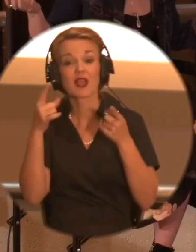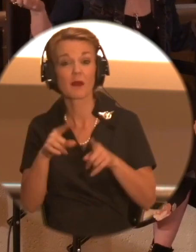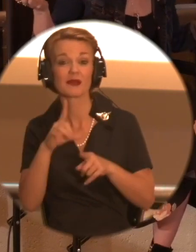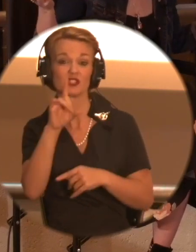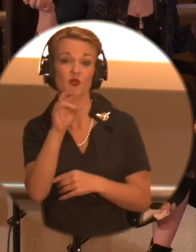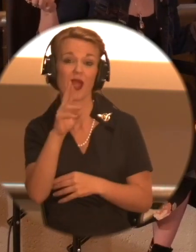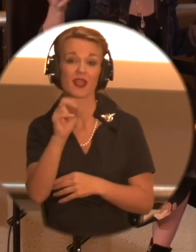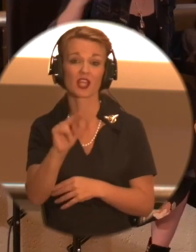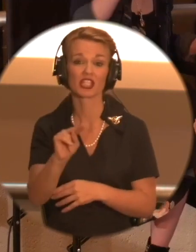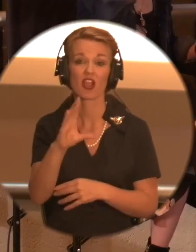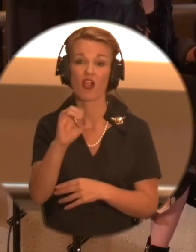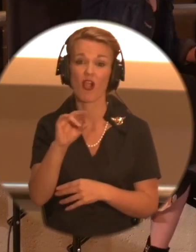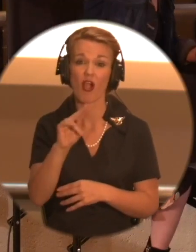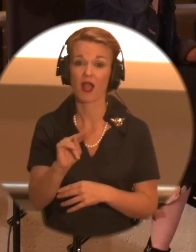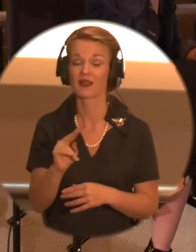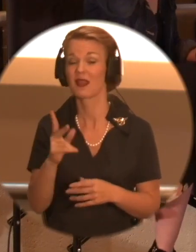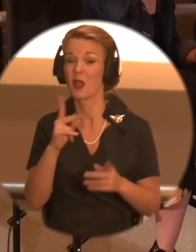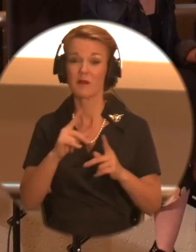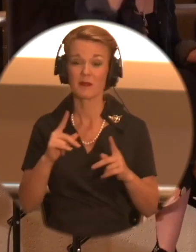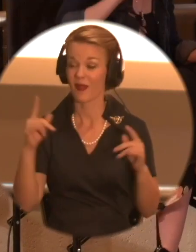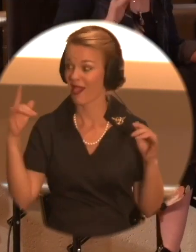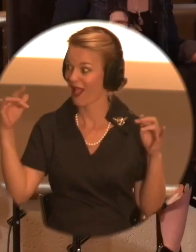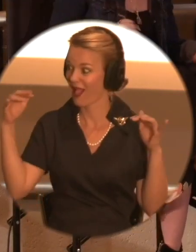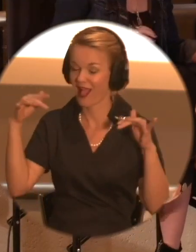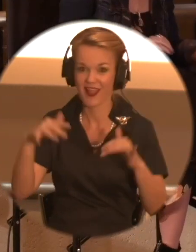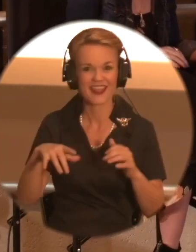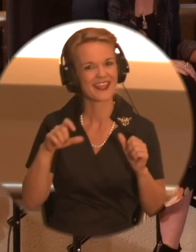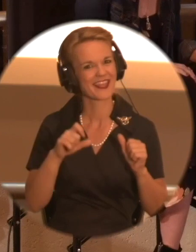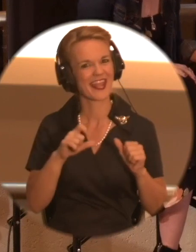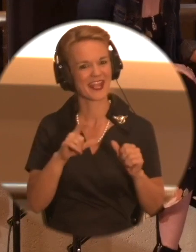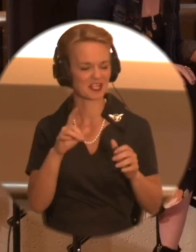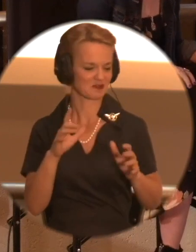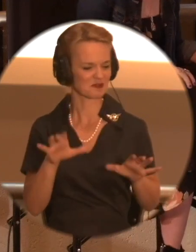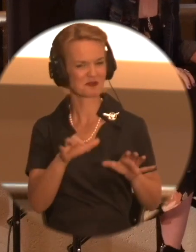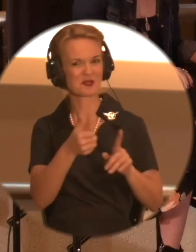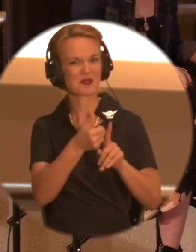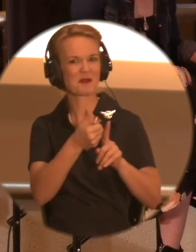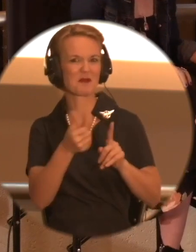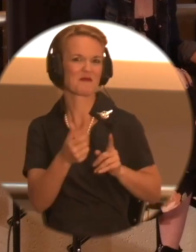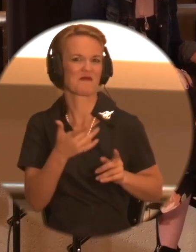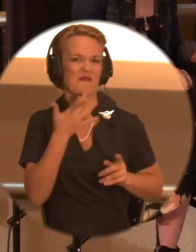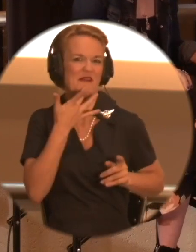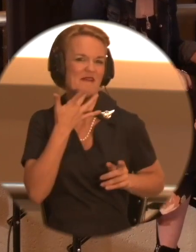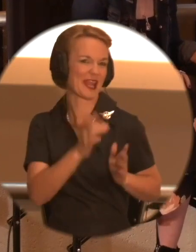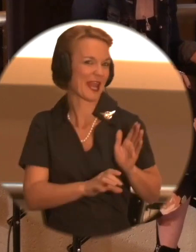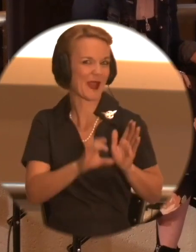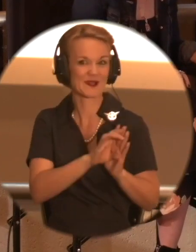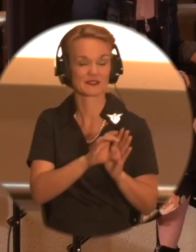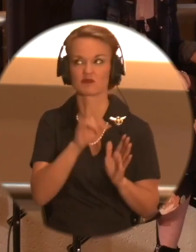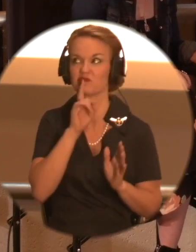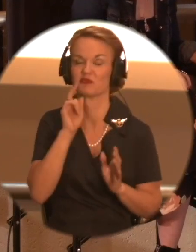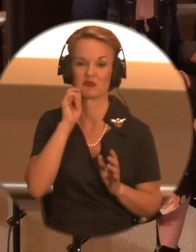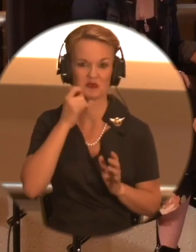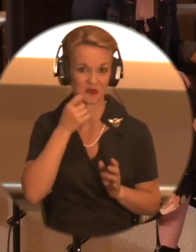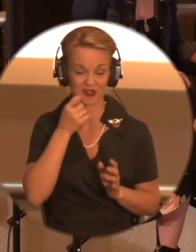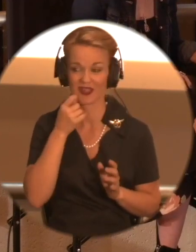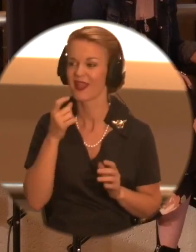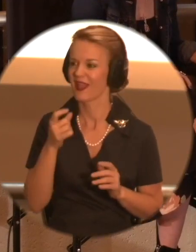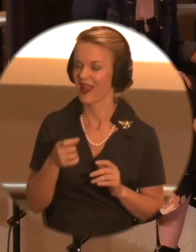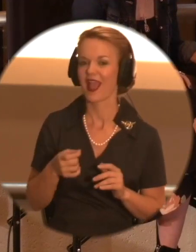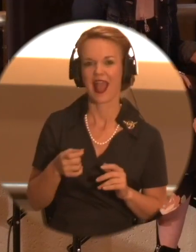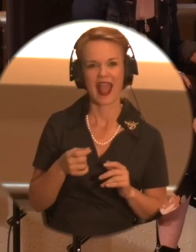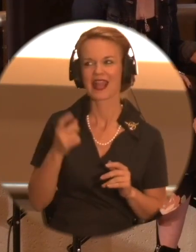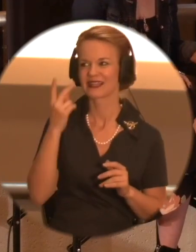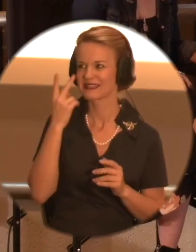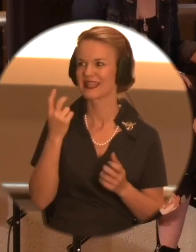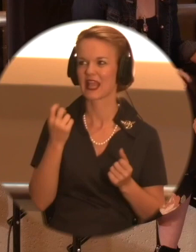fantasy world with all these fun sets, and everybody gets to be their favorite characters. Do. I mean, you just looking back here, and we're already seeing a lot of business. I see some girls.